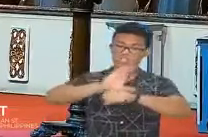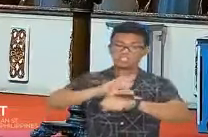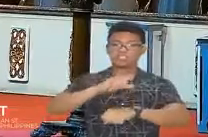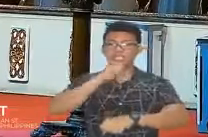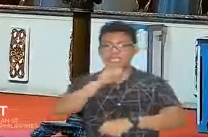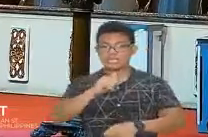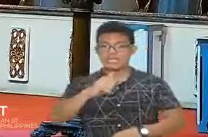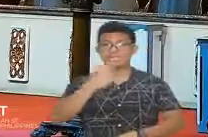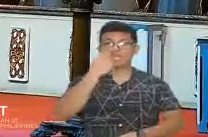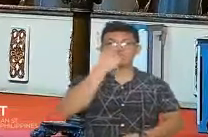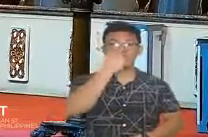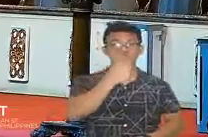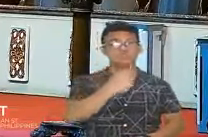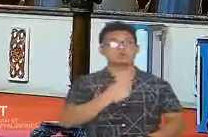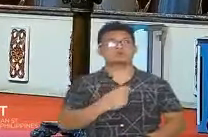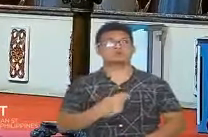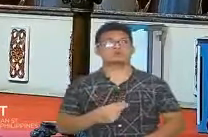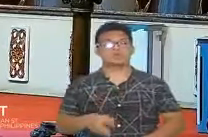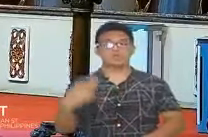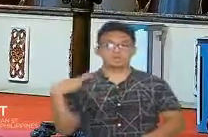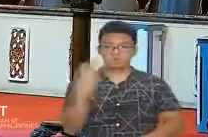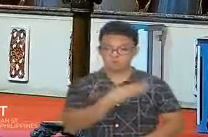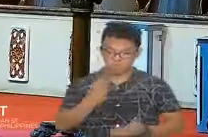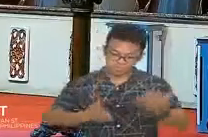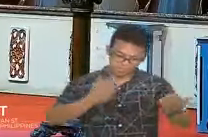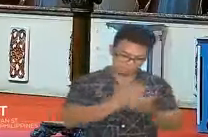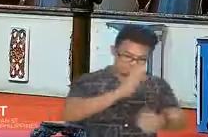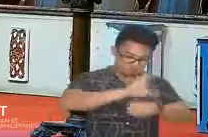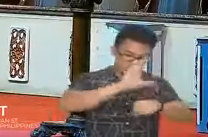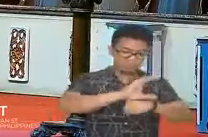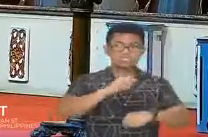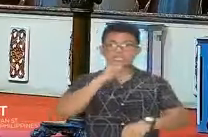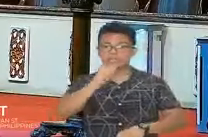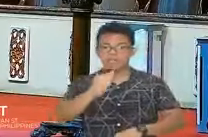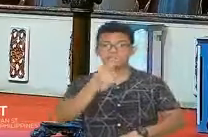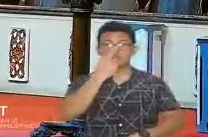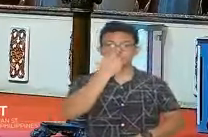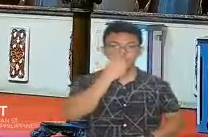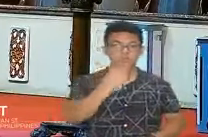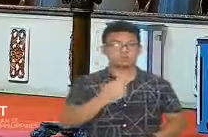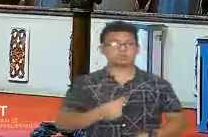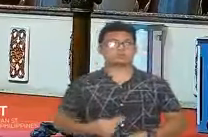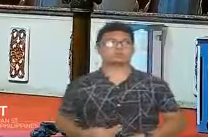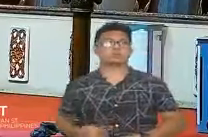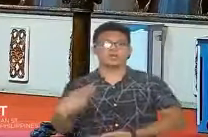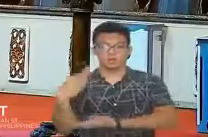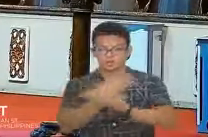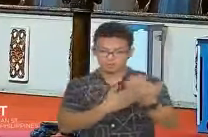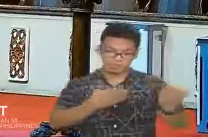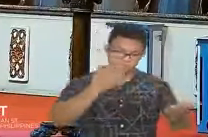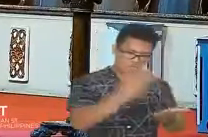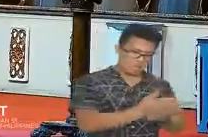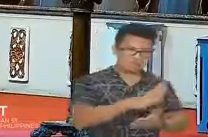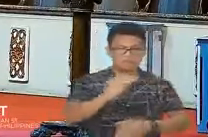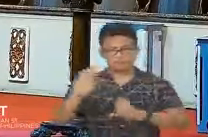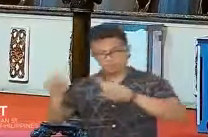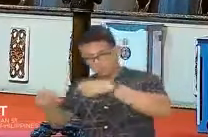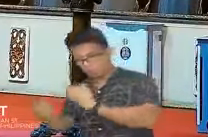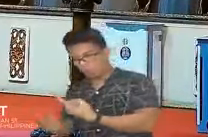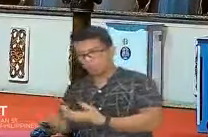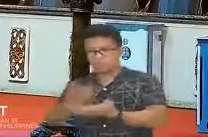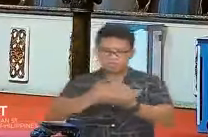mag-pray og piano, tumutumo na. Ayaw na, tumutumura man nga ito